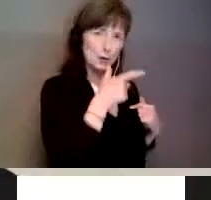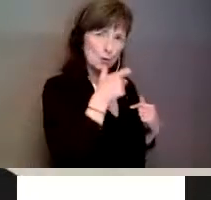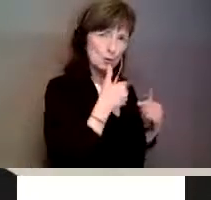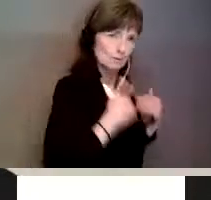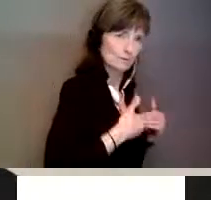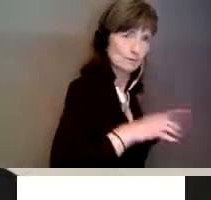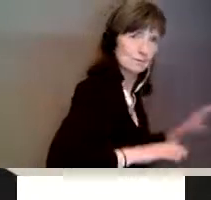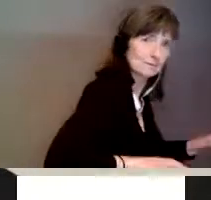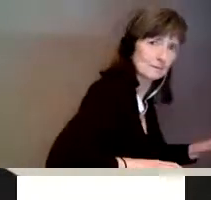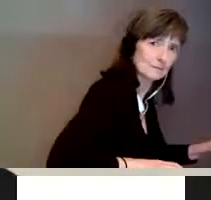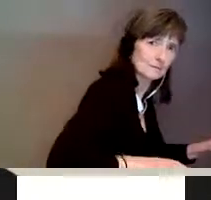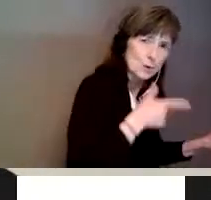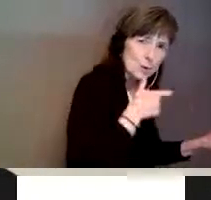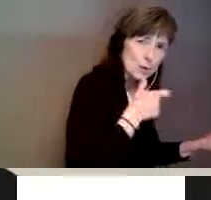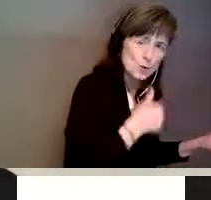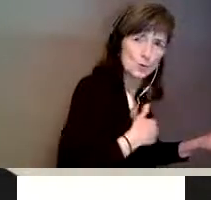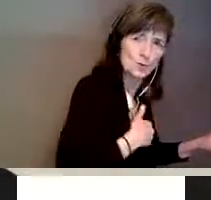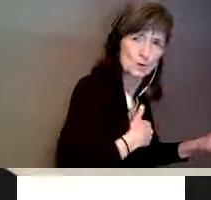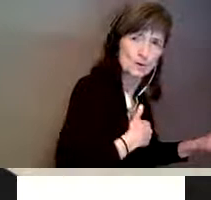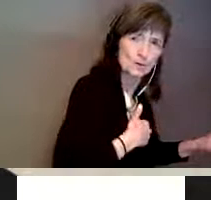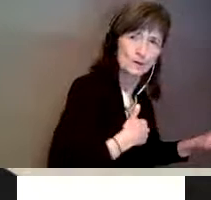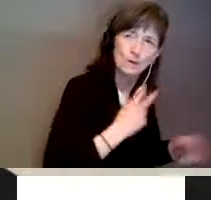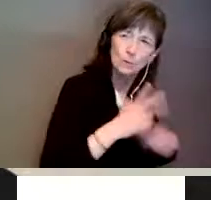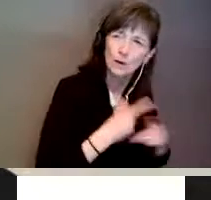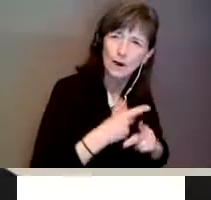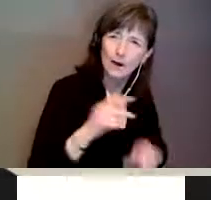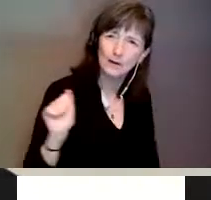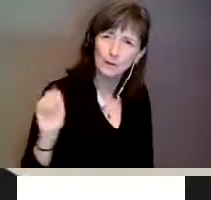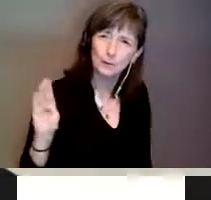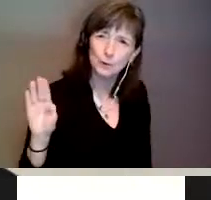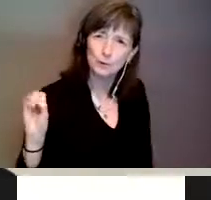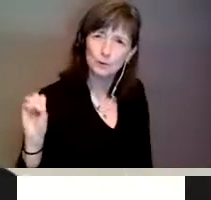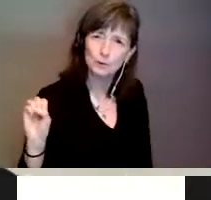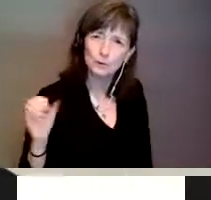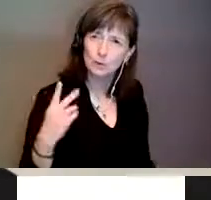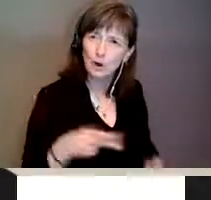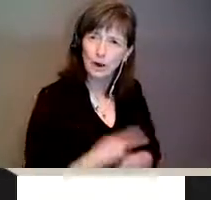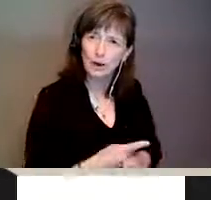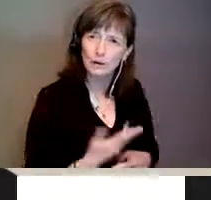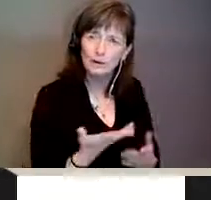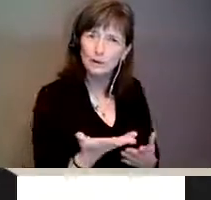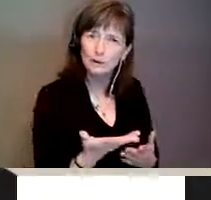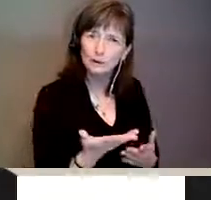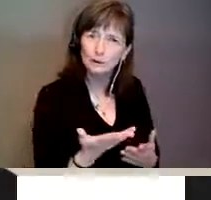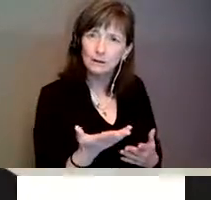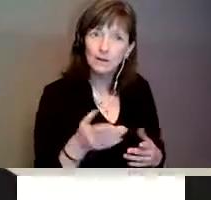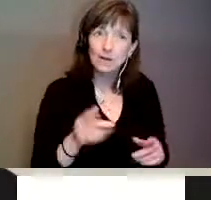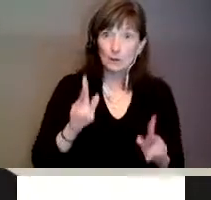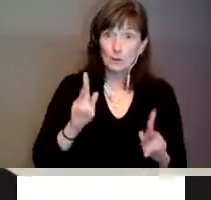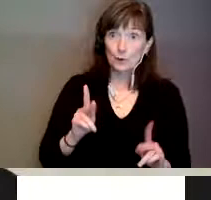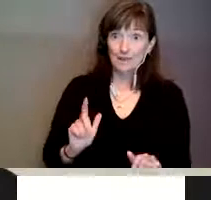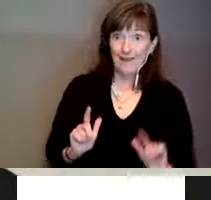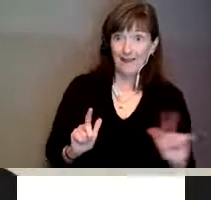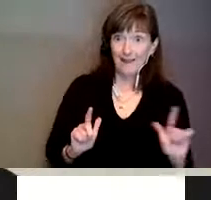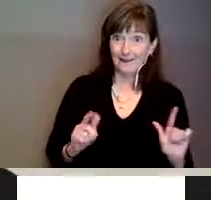What kind of abuse is this? How does that make the person on the left feel? How does